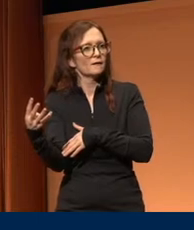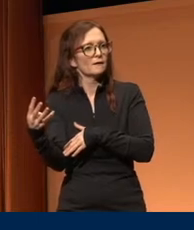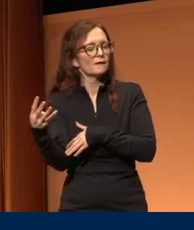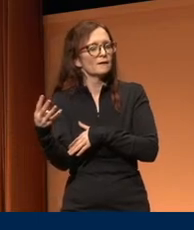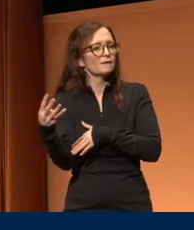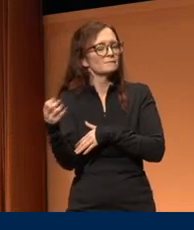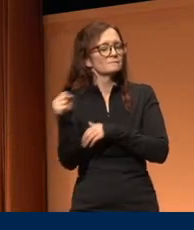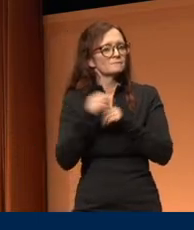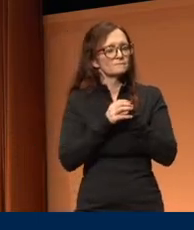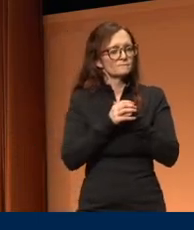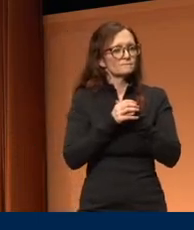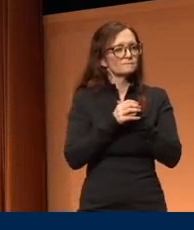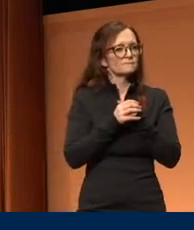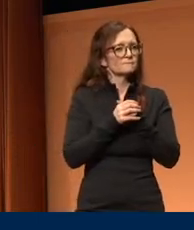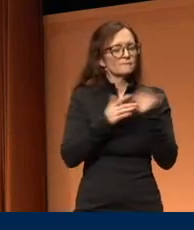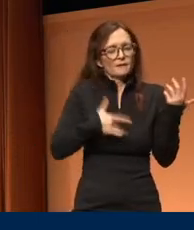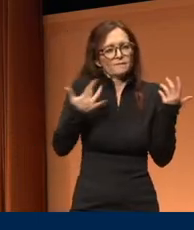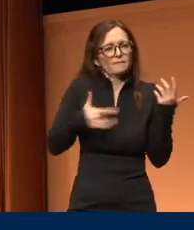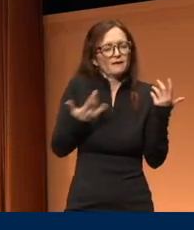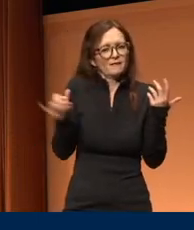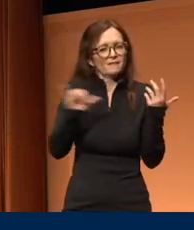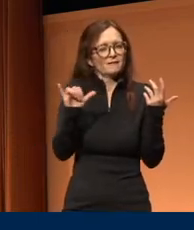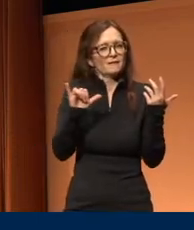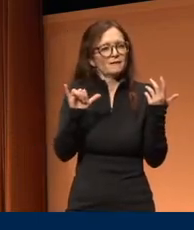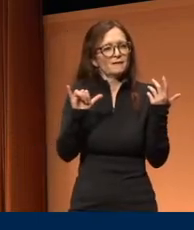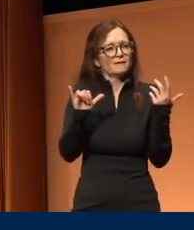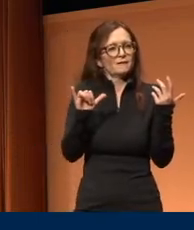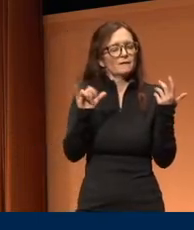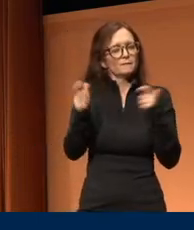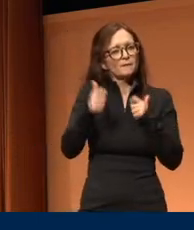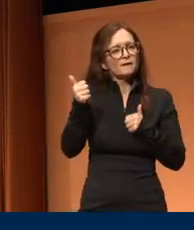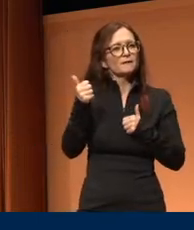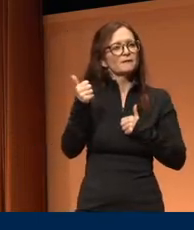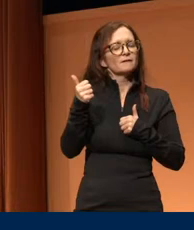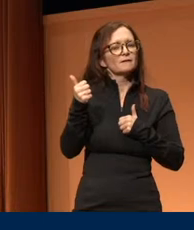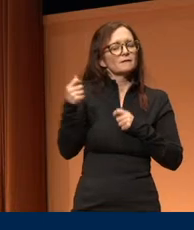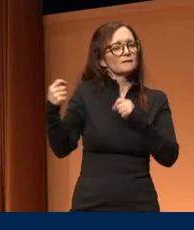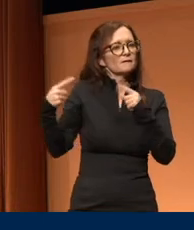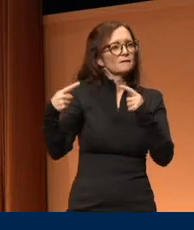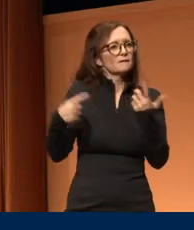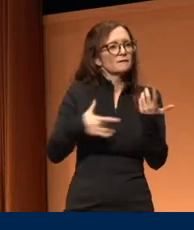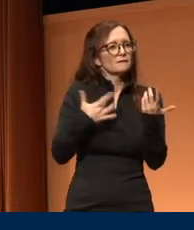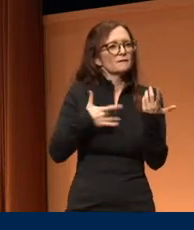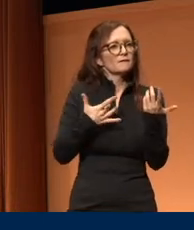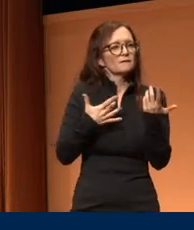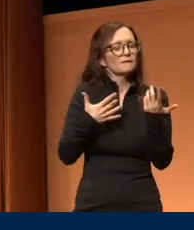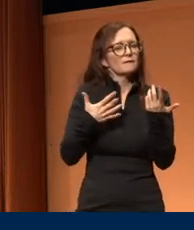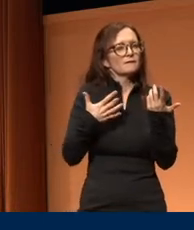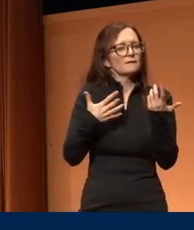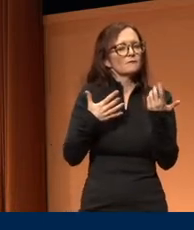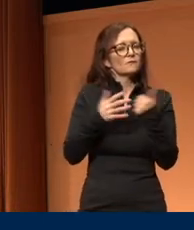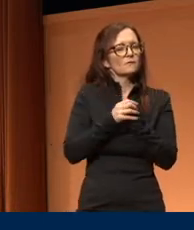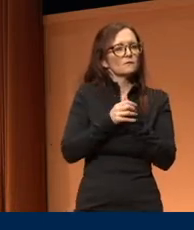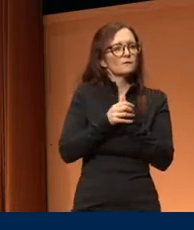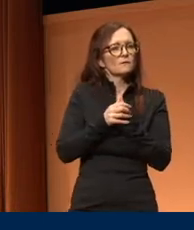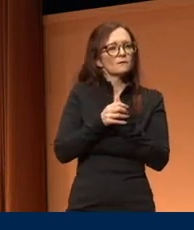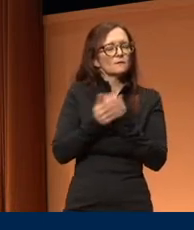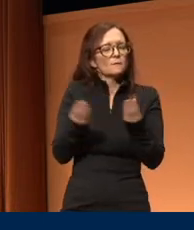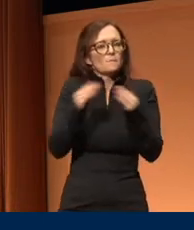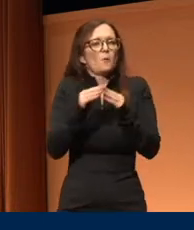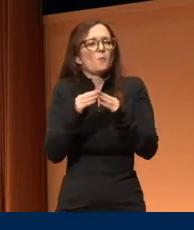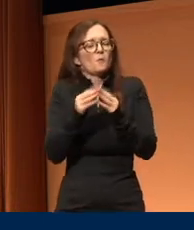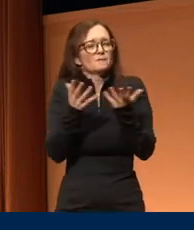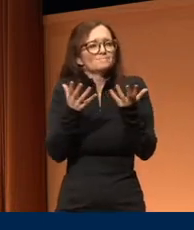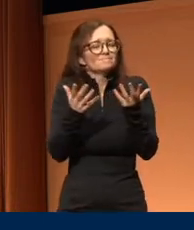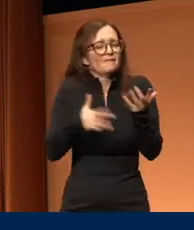thinks. And the feeling in his chest, which was largely one of excitement, is supplanted by a familiar, overpowering